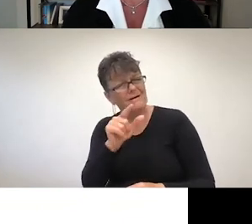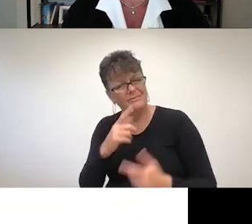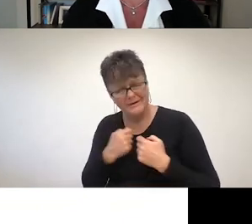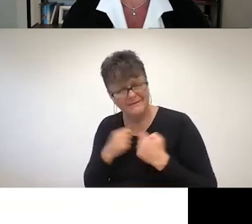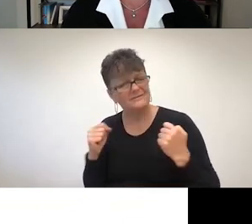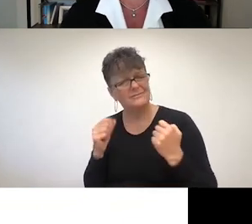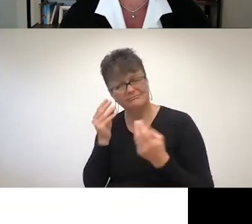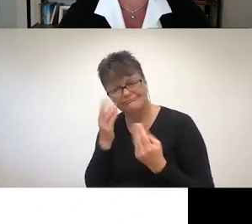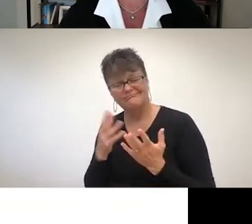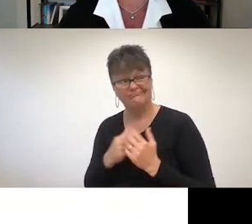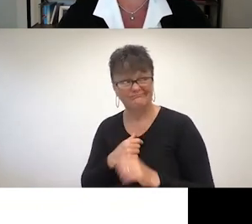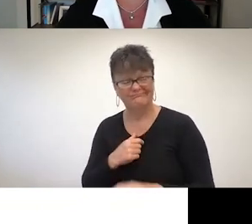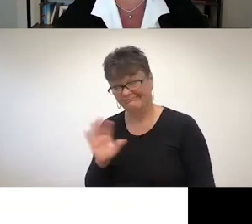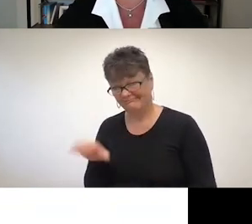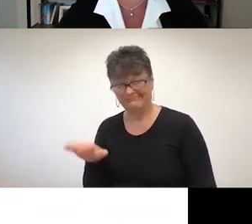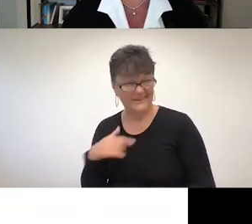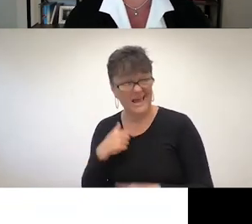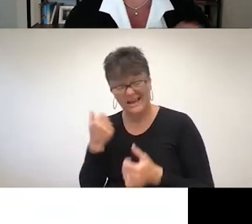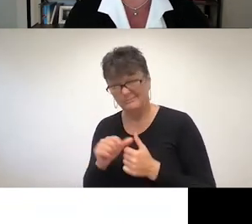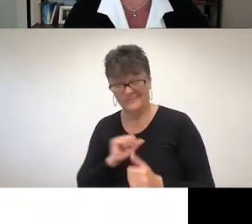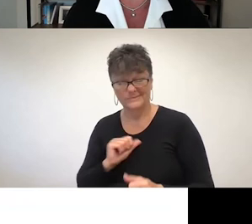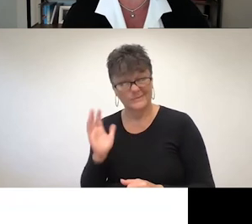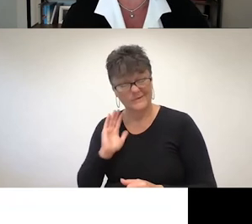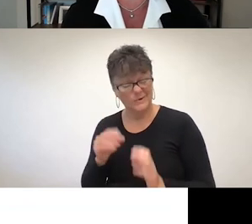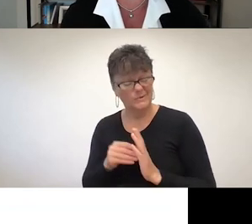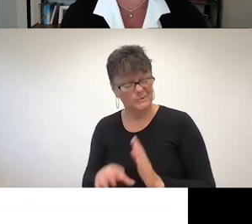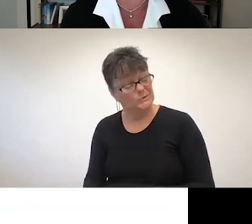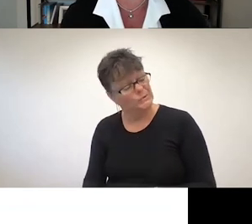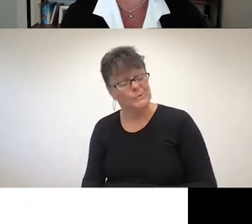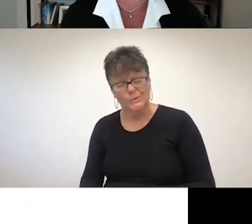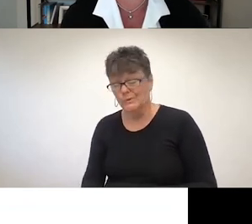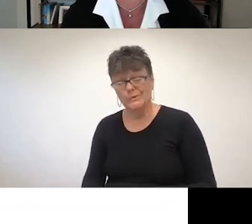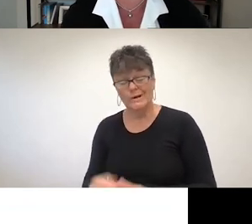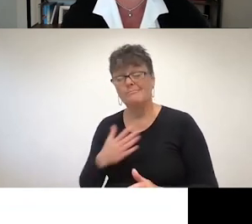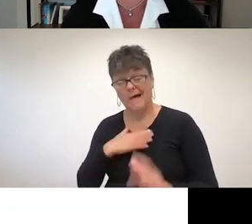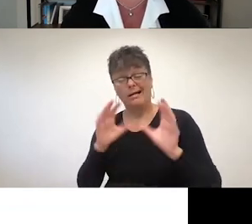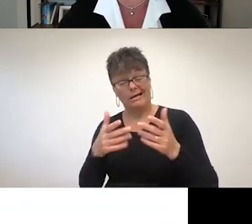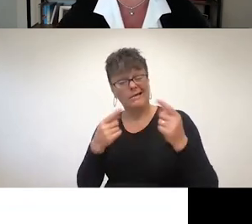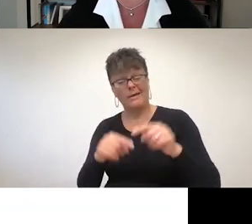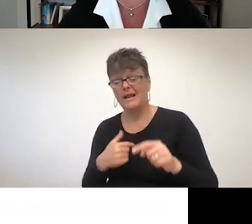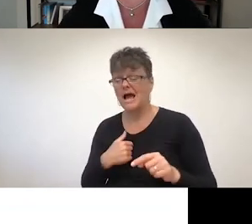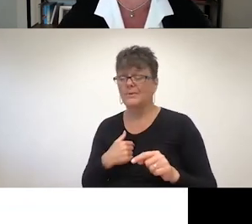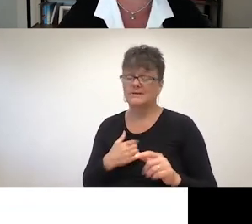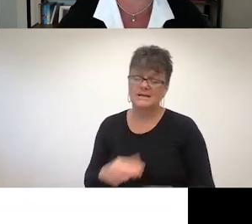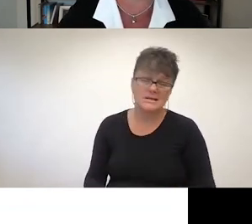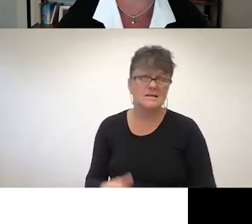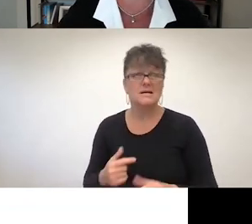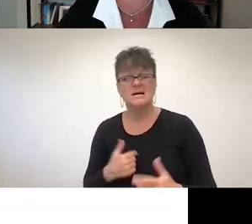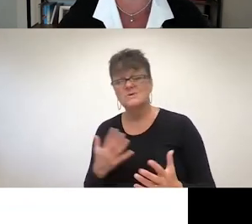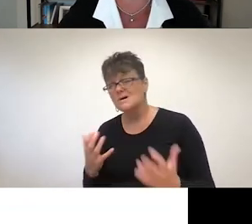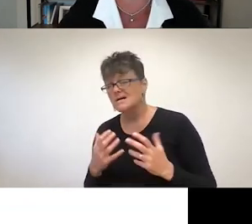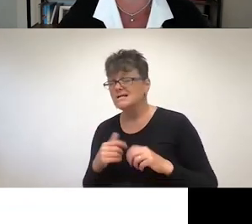what, when I remember when I was a student and this is something that happened in one of my classes and I was so tempted to give up, but I picked